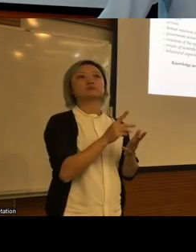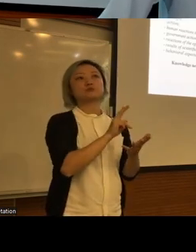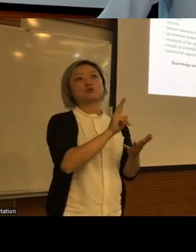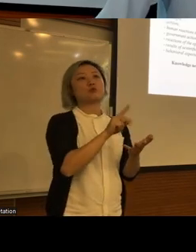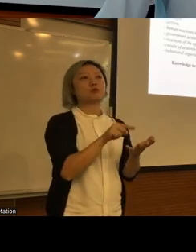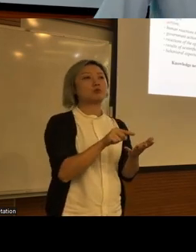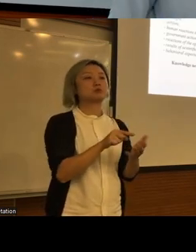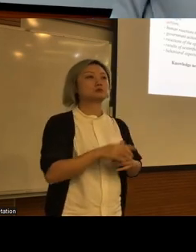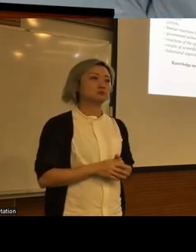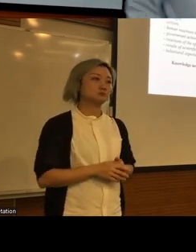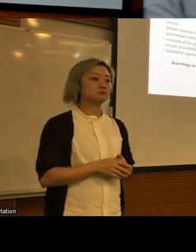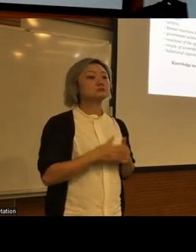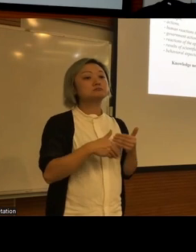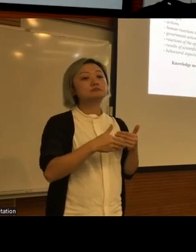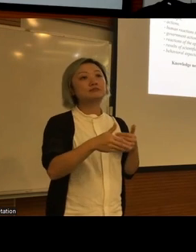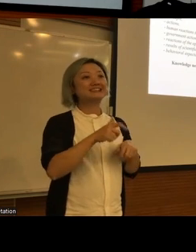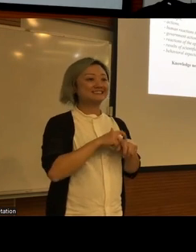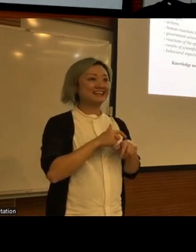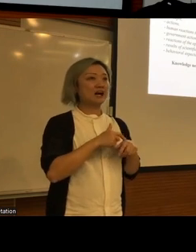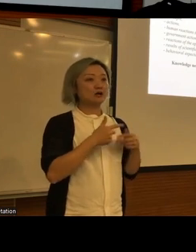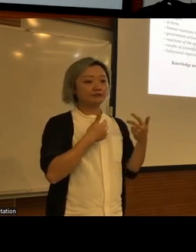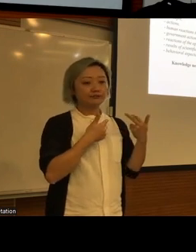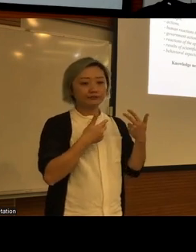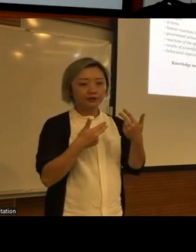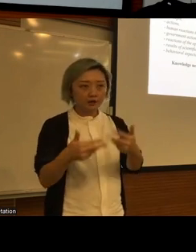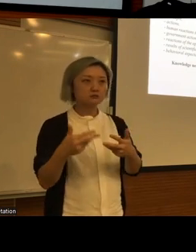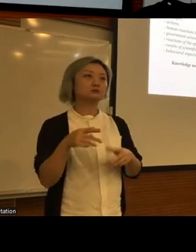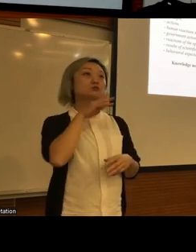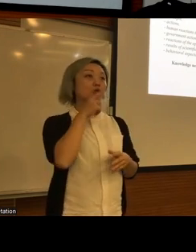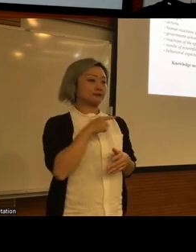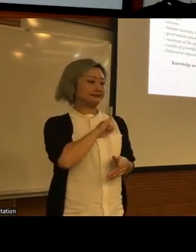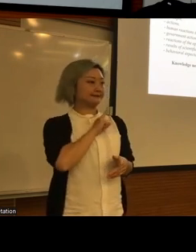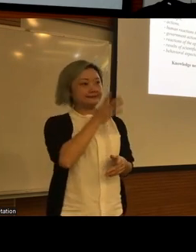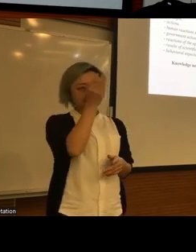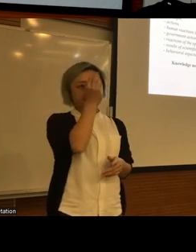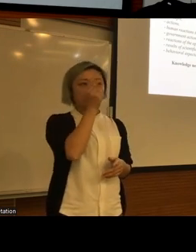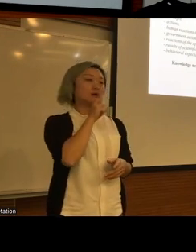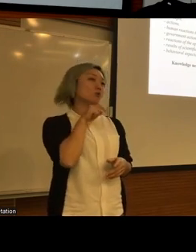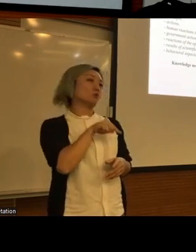What happens over time if you practice?